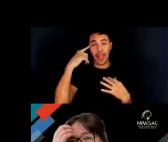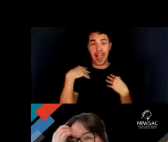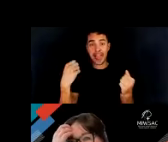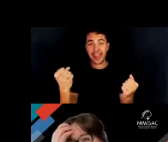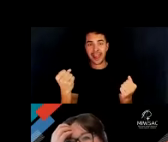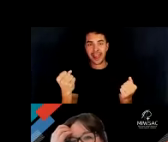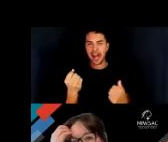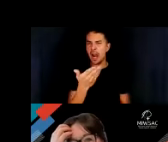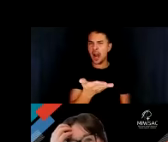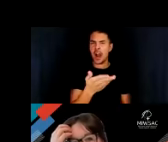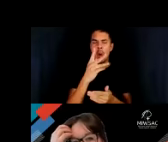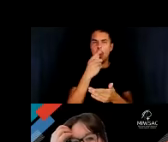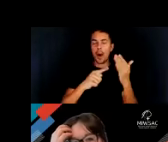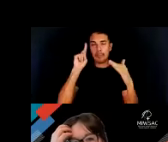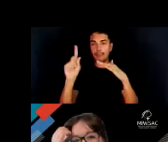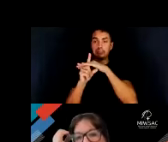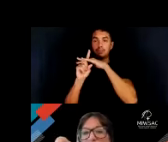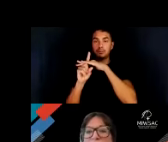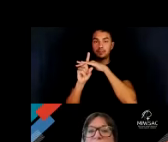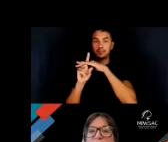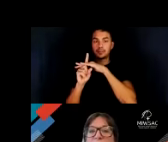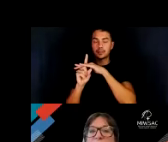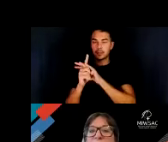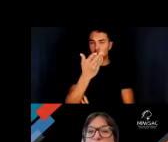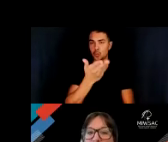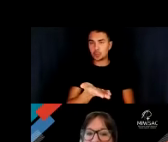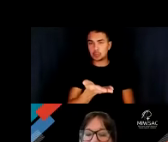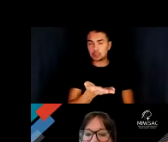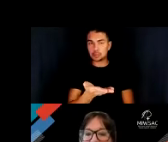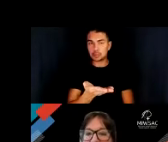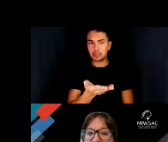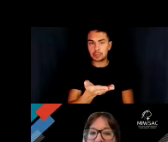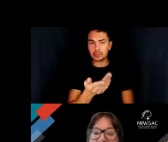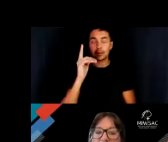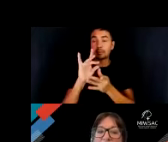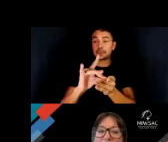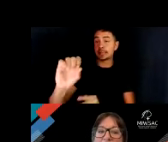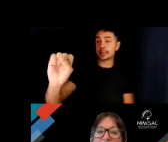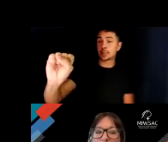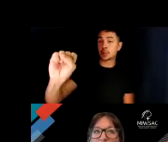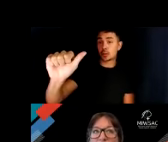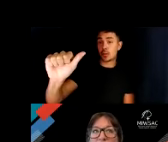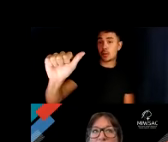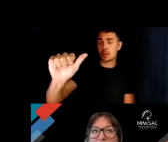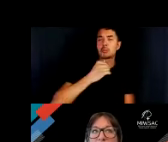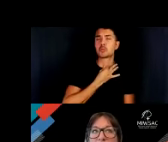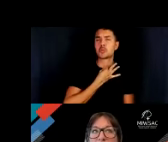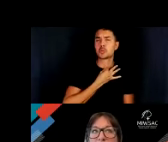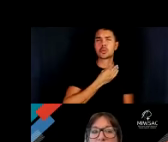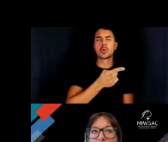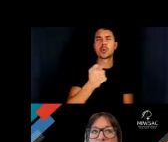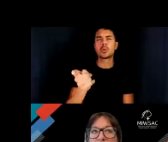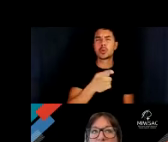what does that make you think of in regards to sexual assault, and kind of how